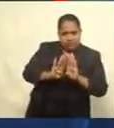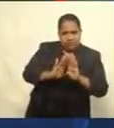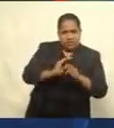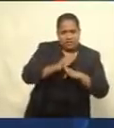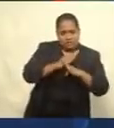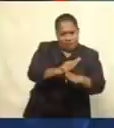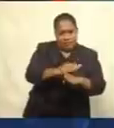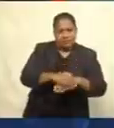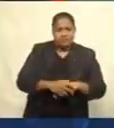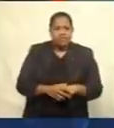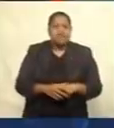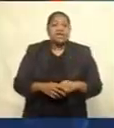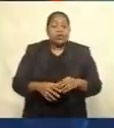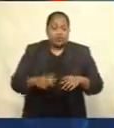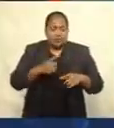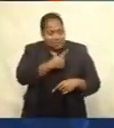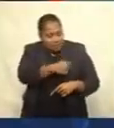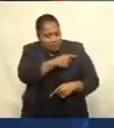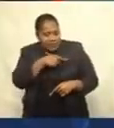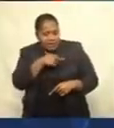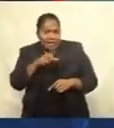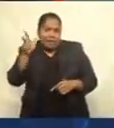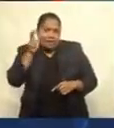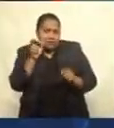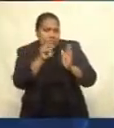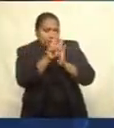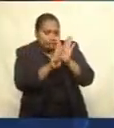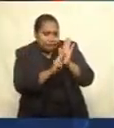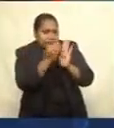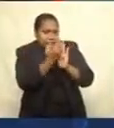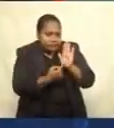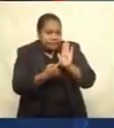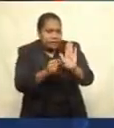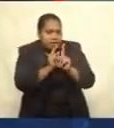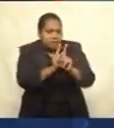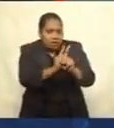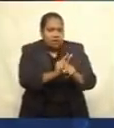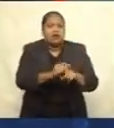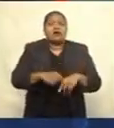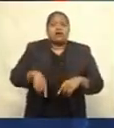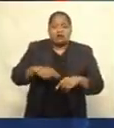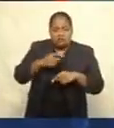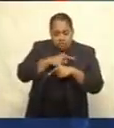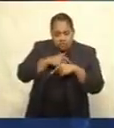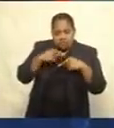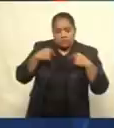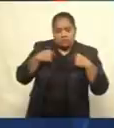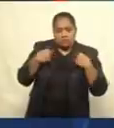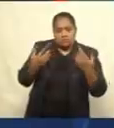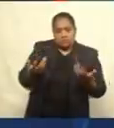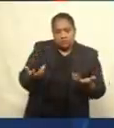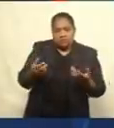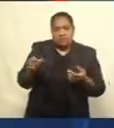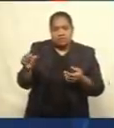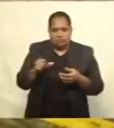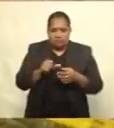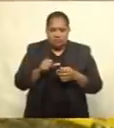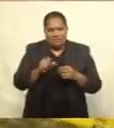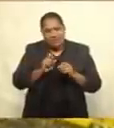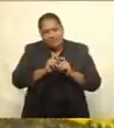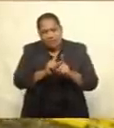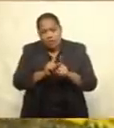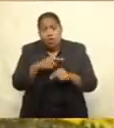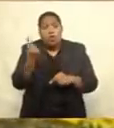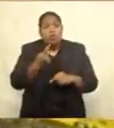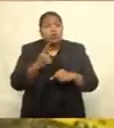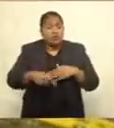Sacrifices and listening to advice will save lives and avoid Fiji having mass burial and cremation. Those who continue to break the